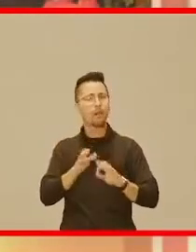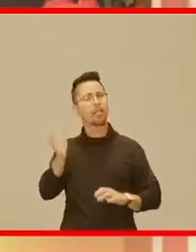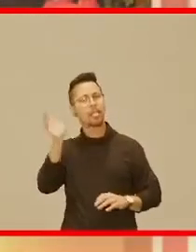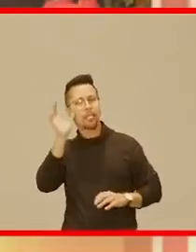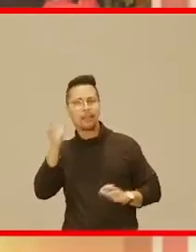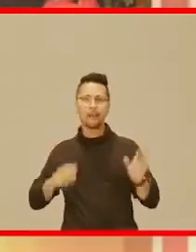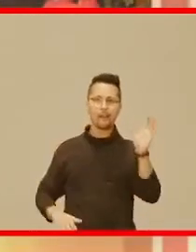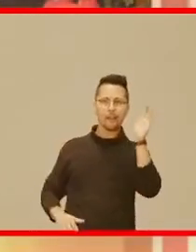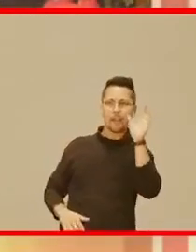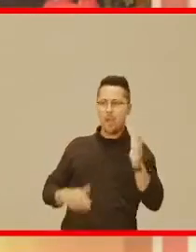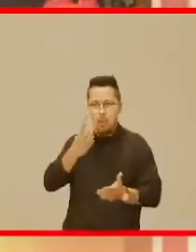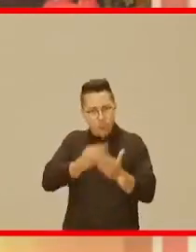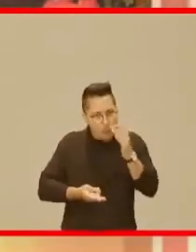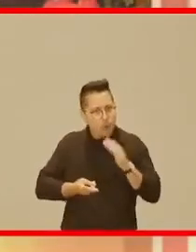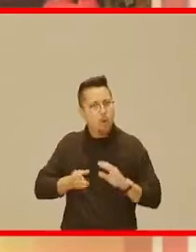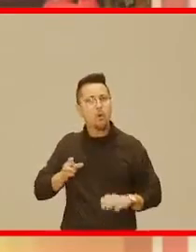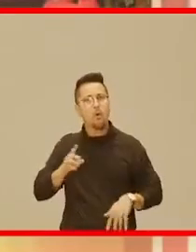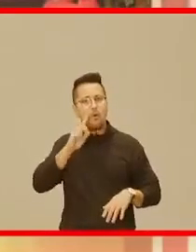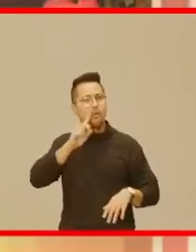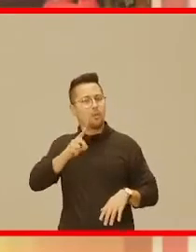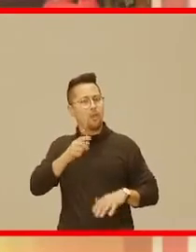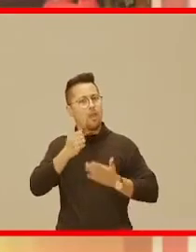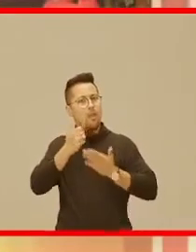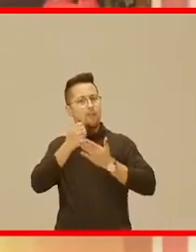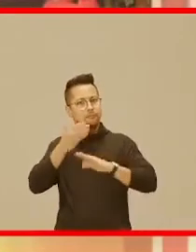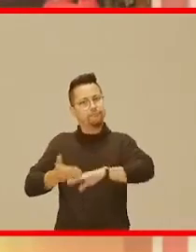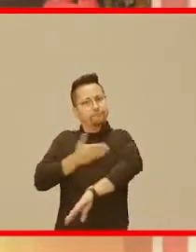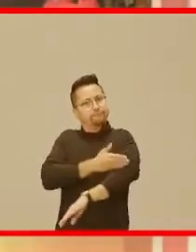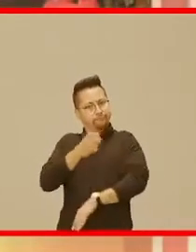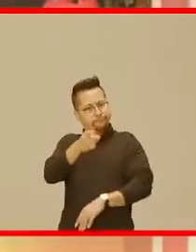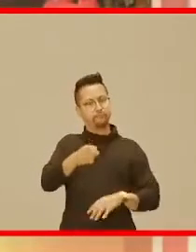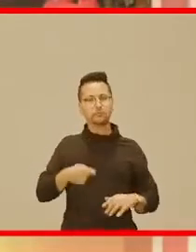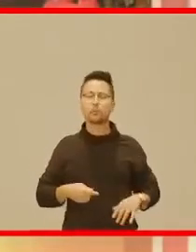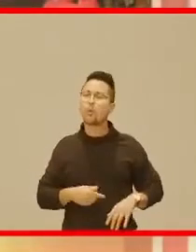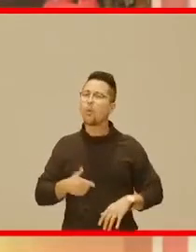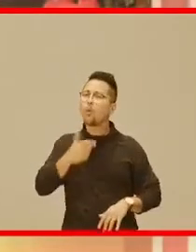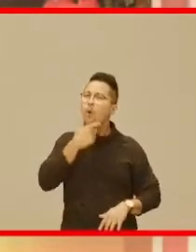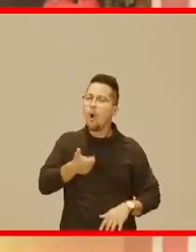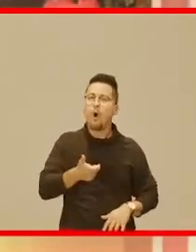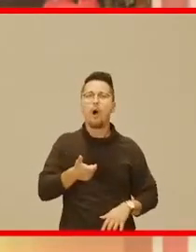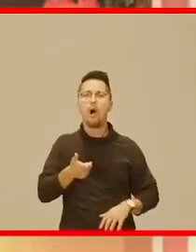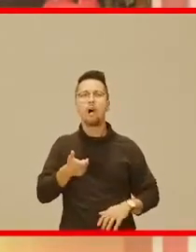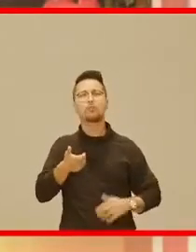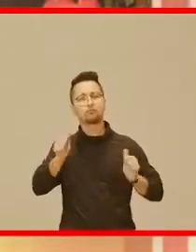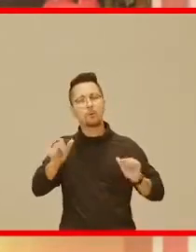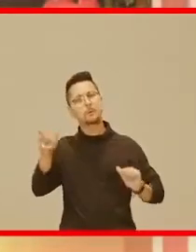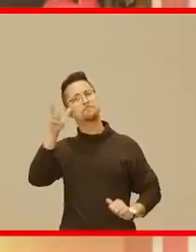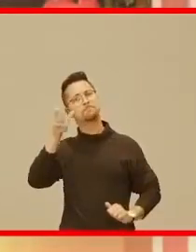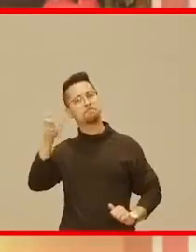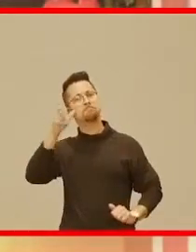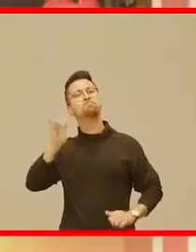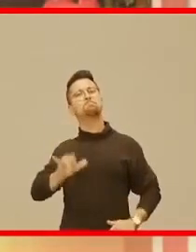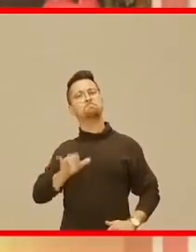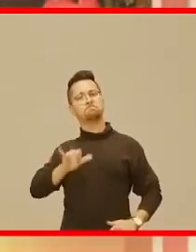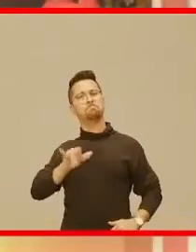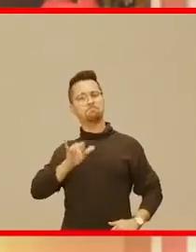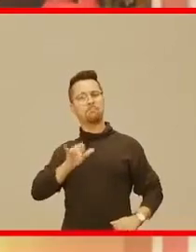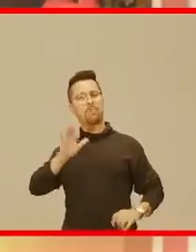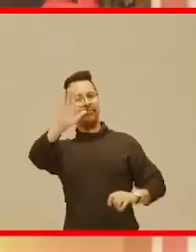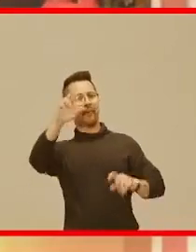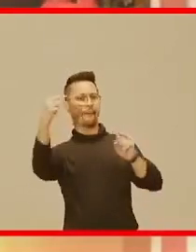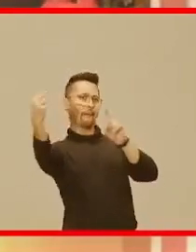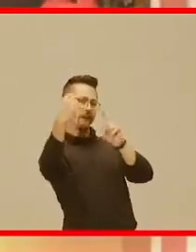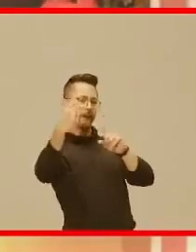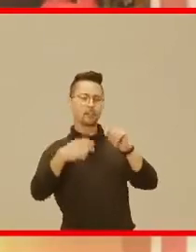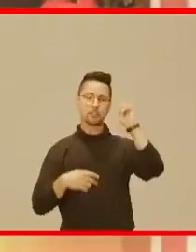of the issue. It makes you a better advocate. So watch the hearing, hear what they're saying, and so that you can just